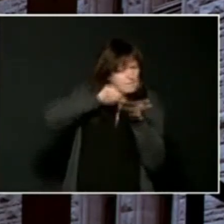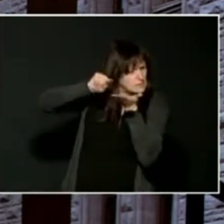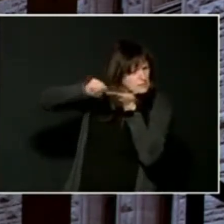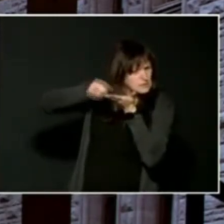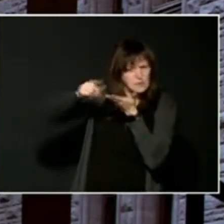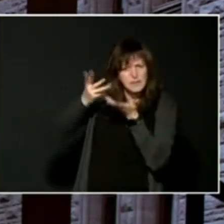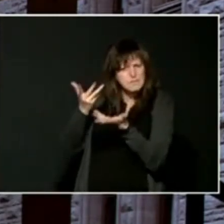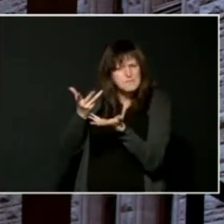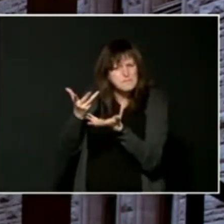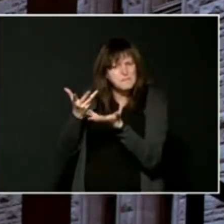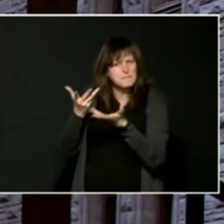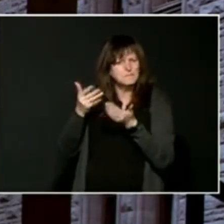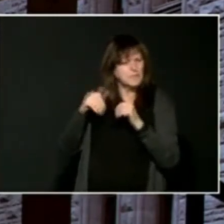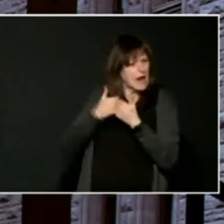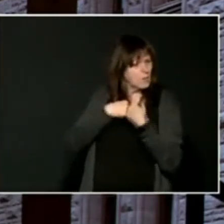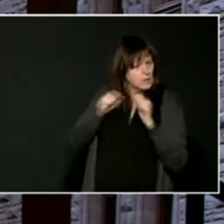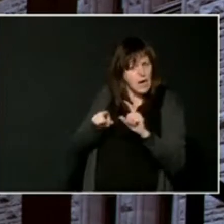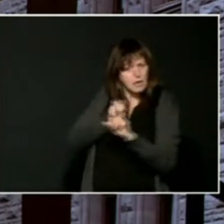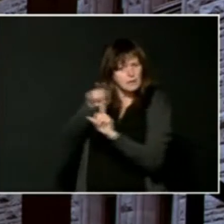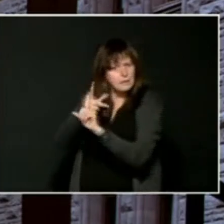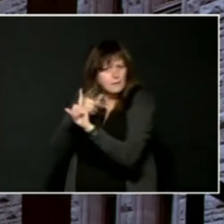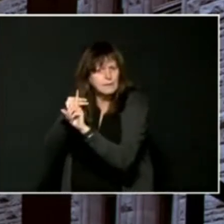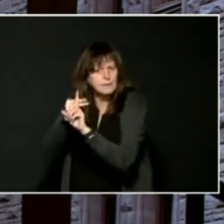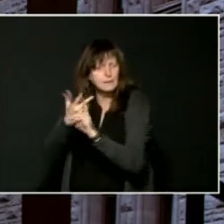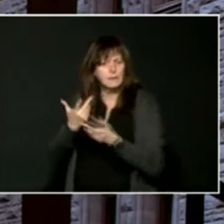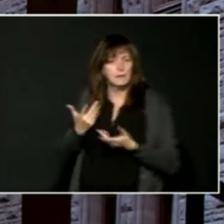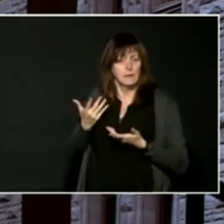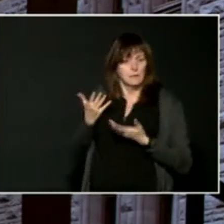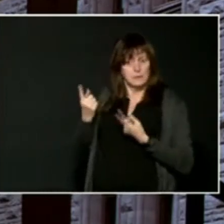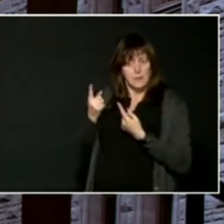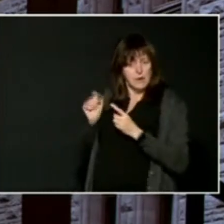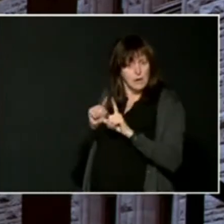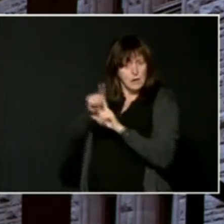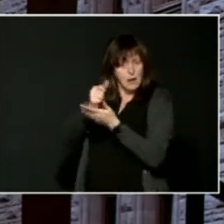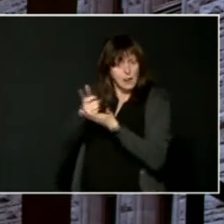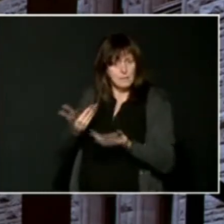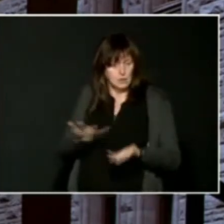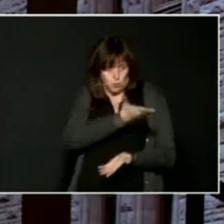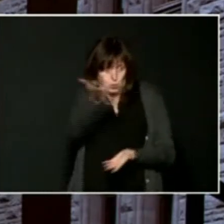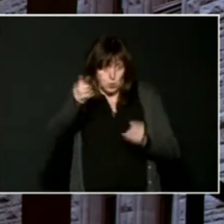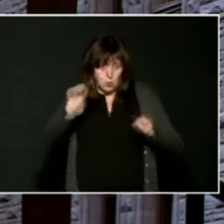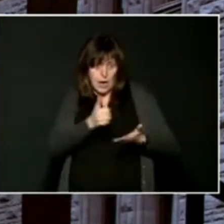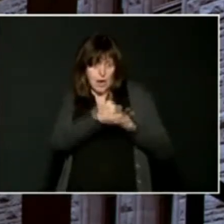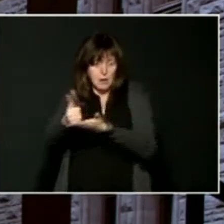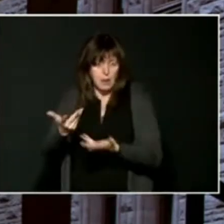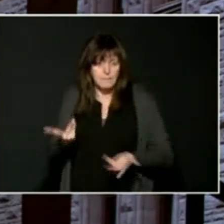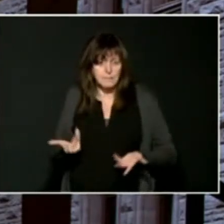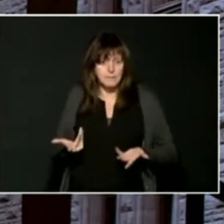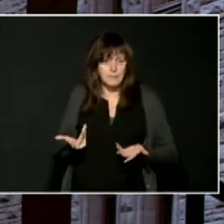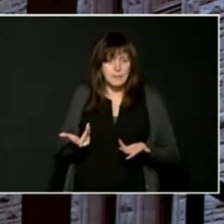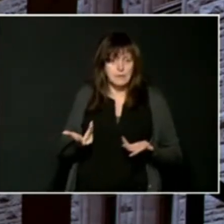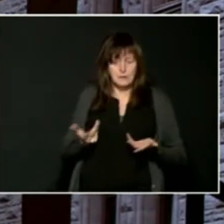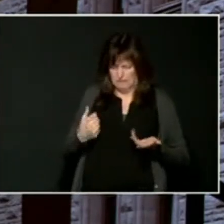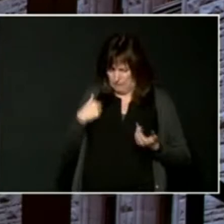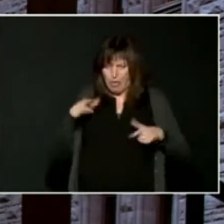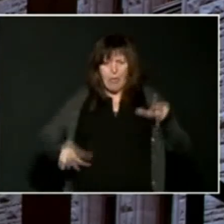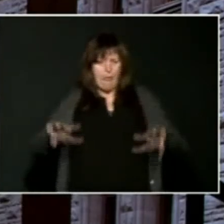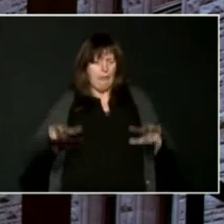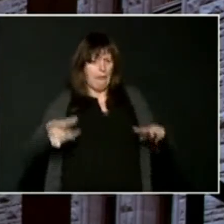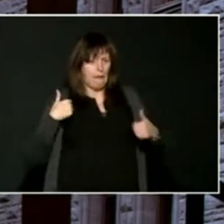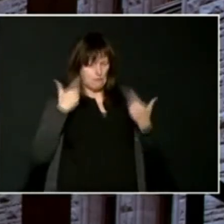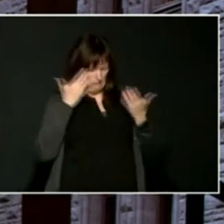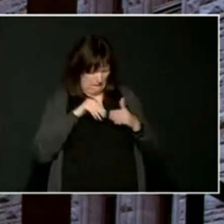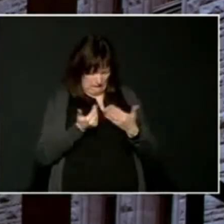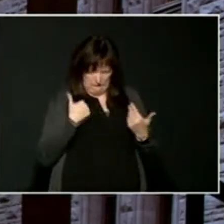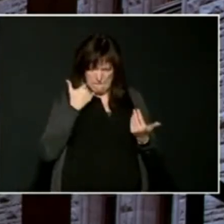need help to get booked, and you can help them that way. Some are not that adept. While it's for some of the young people saying it was pretty